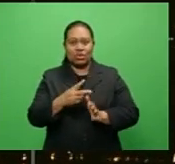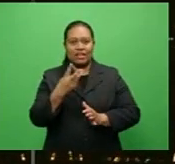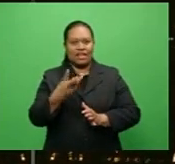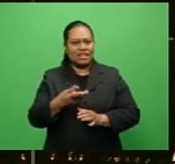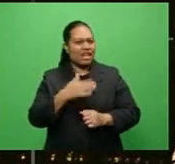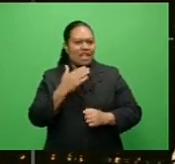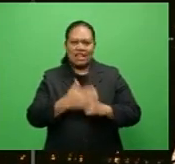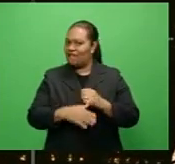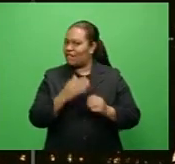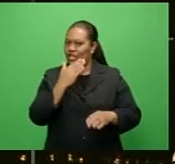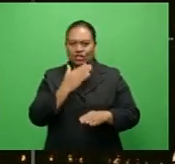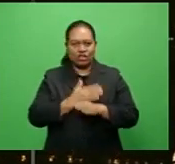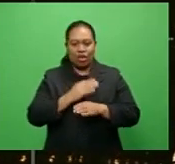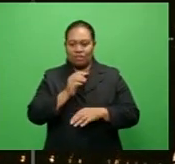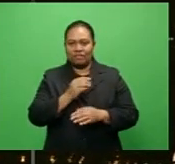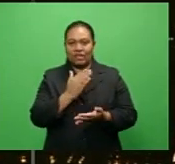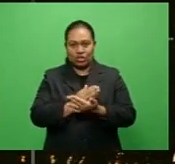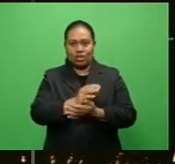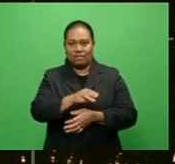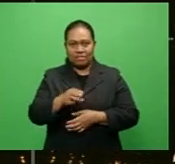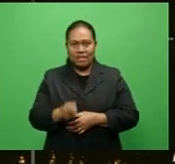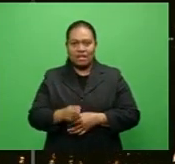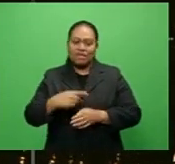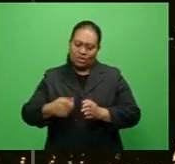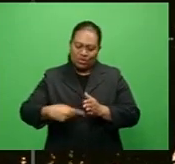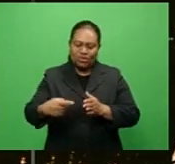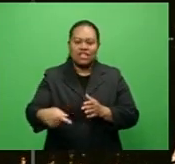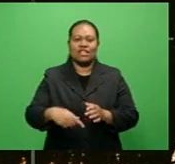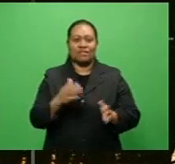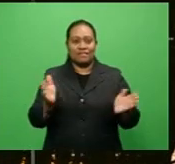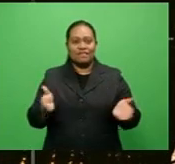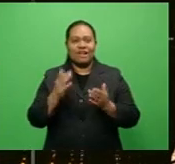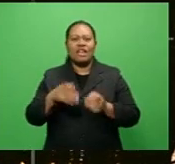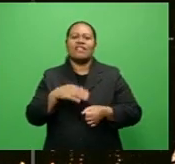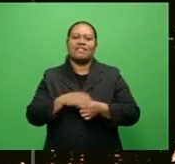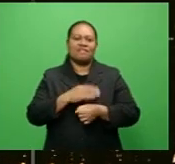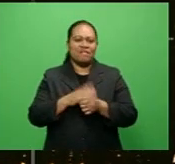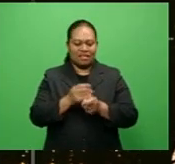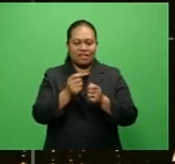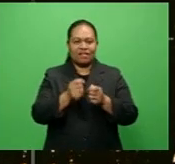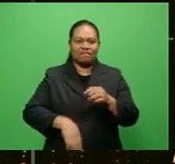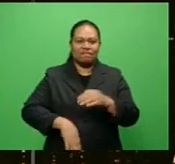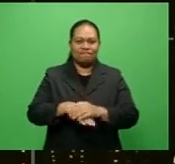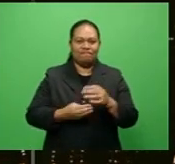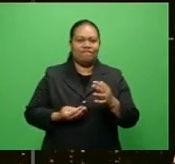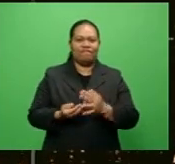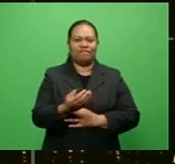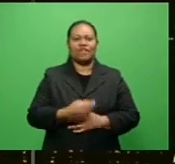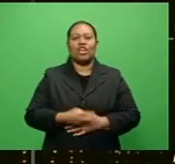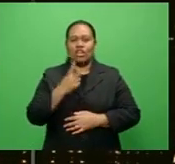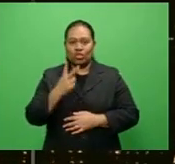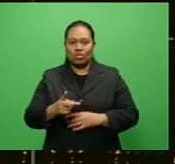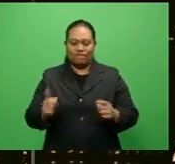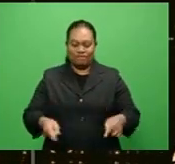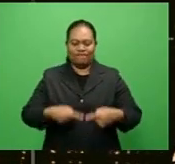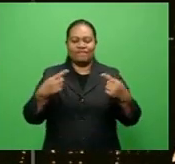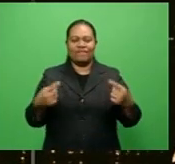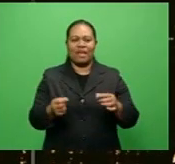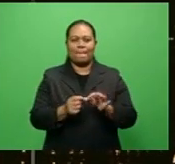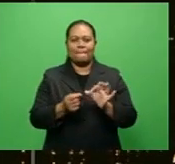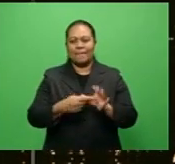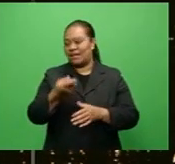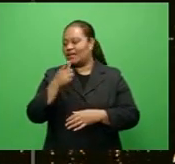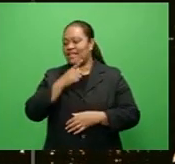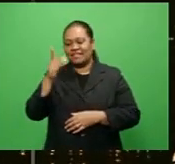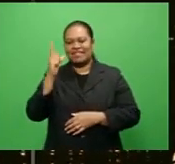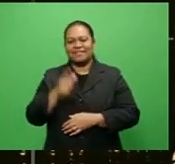deter him as he came back firing, scoring 3 goals against Lambasa 2 weeks ago and 2 against Ba yesterday. Caroline